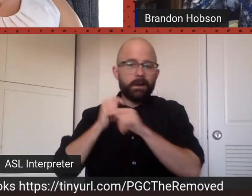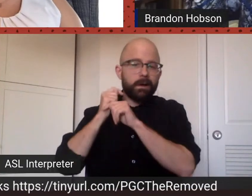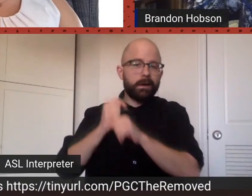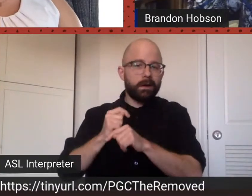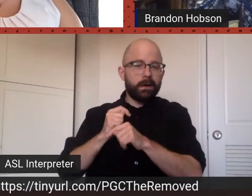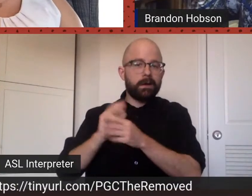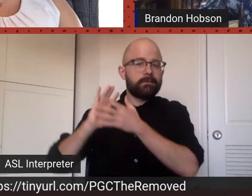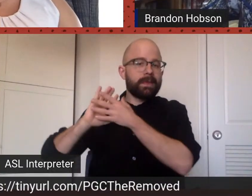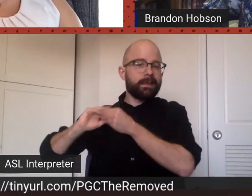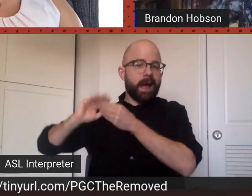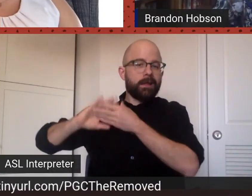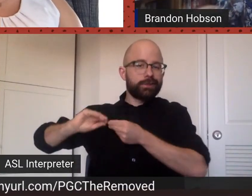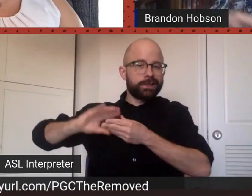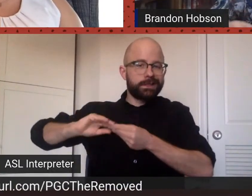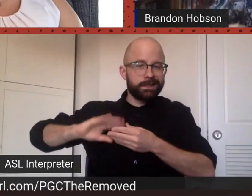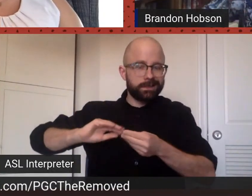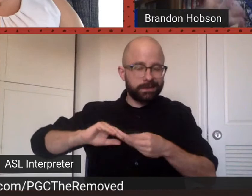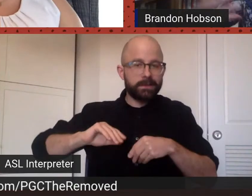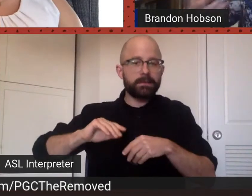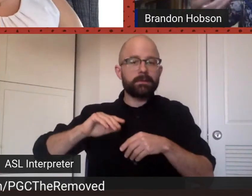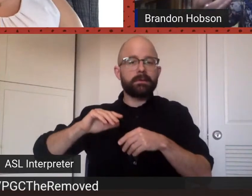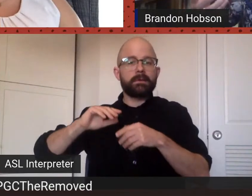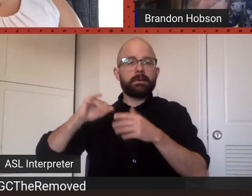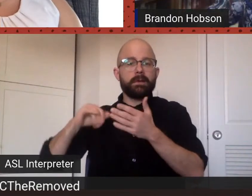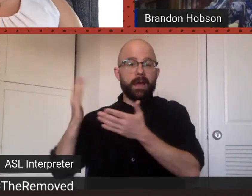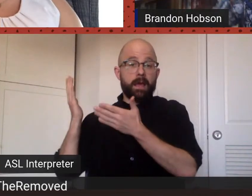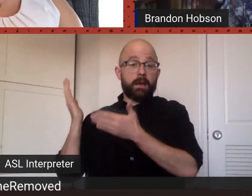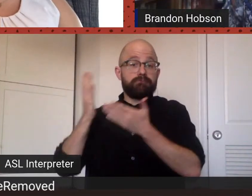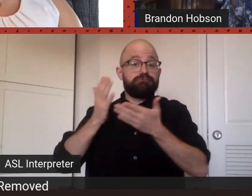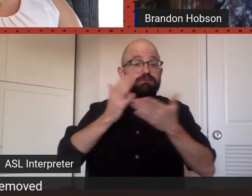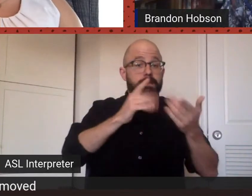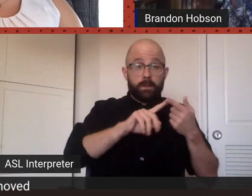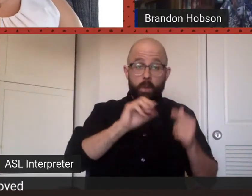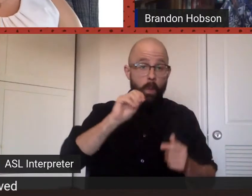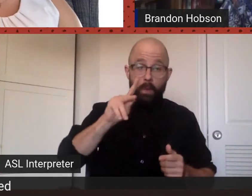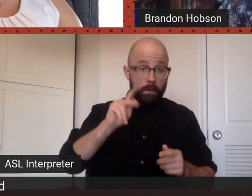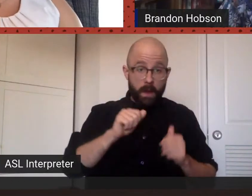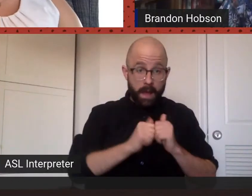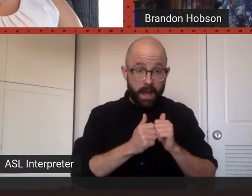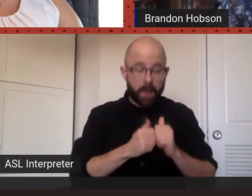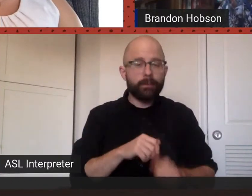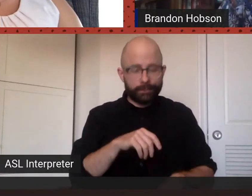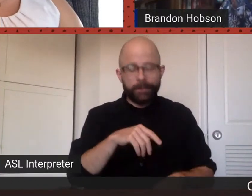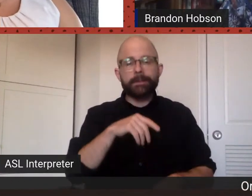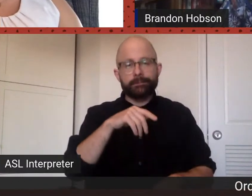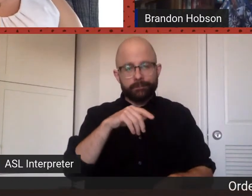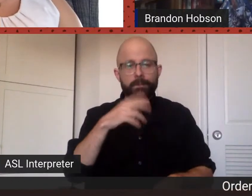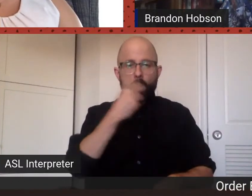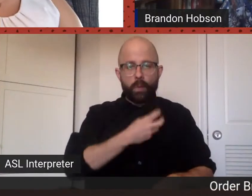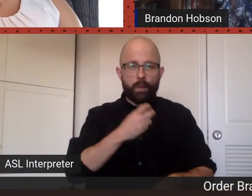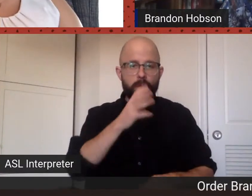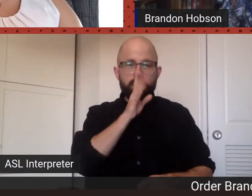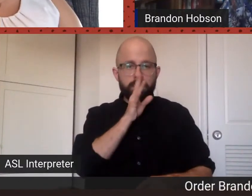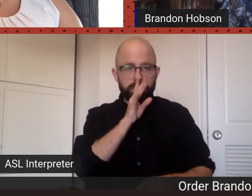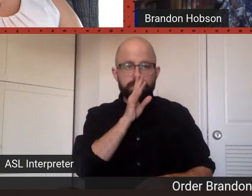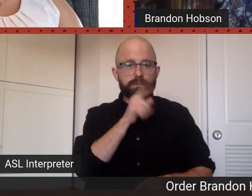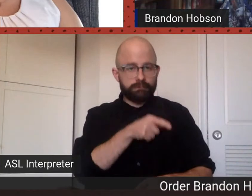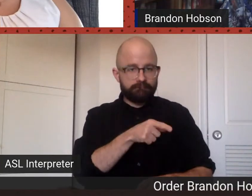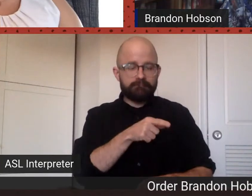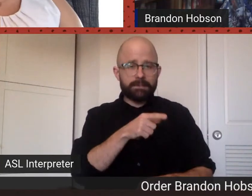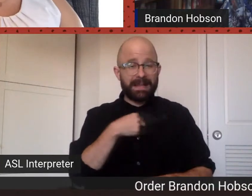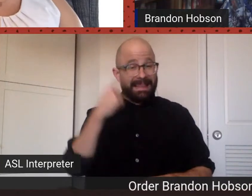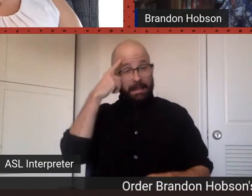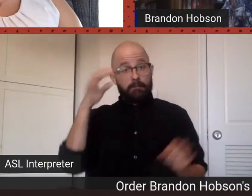old traditional stories that arrived in Oklahoma orally, right? And that's really important, I think, to think about how stories